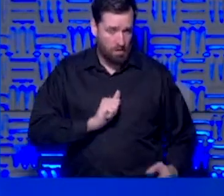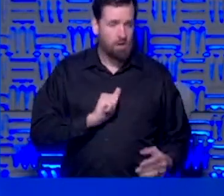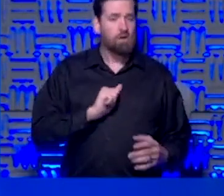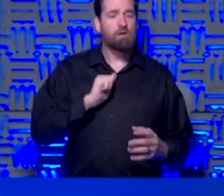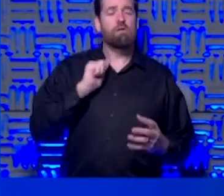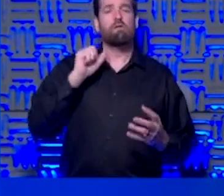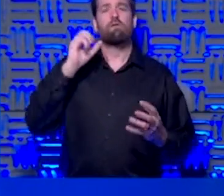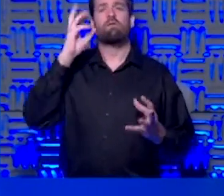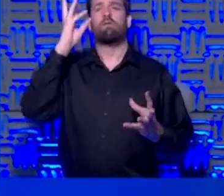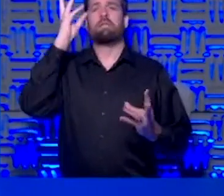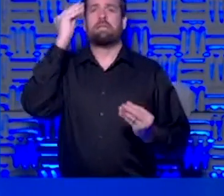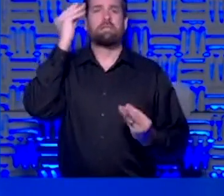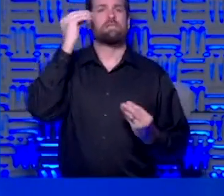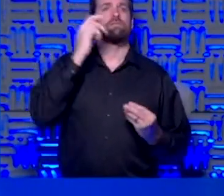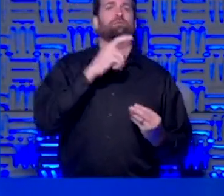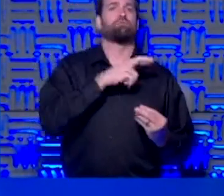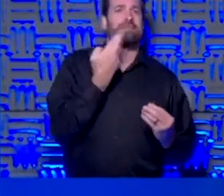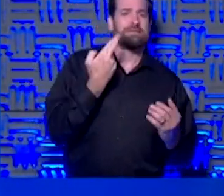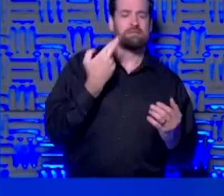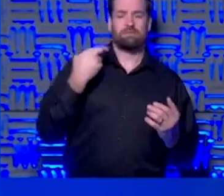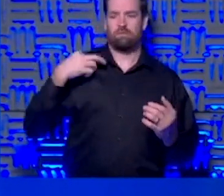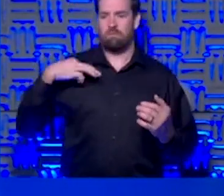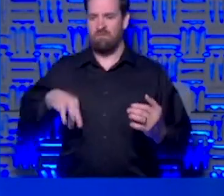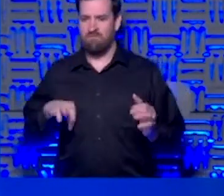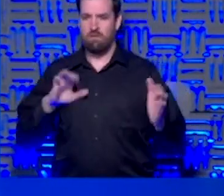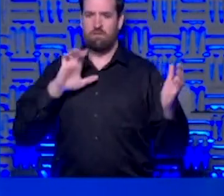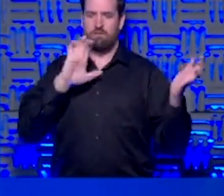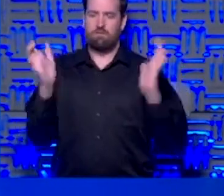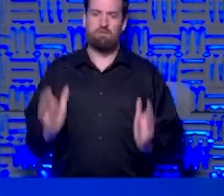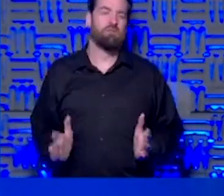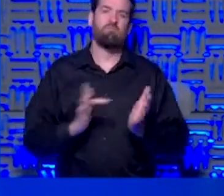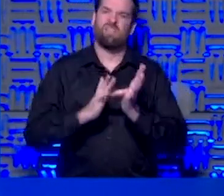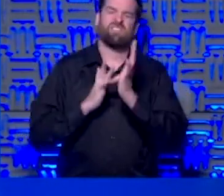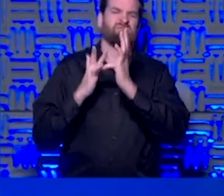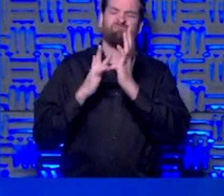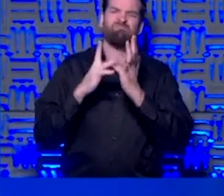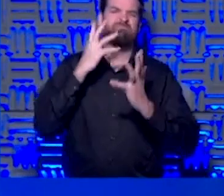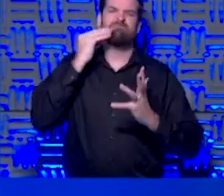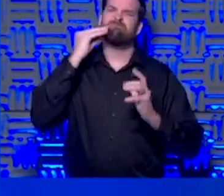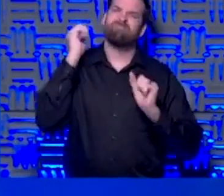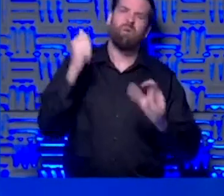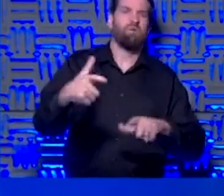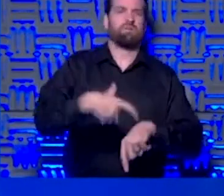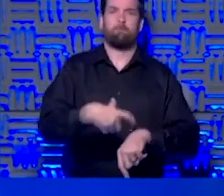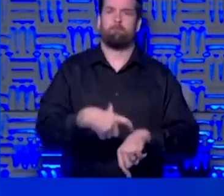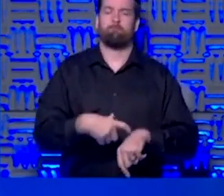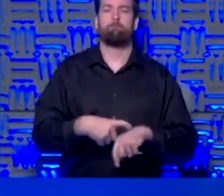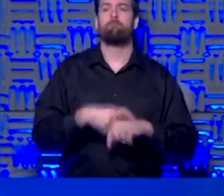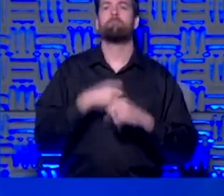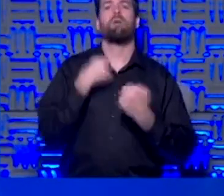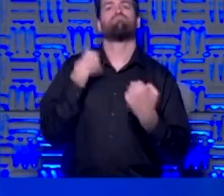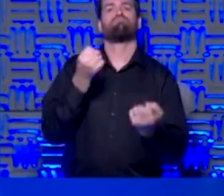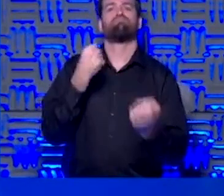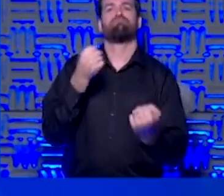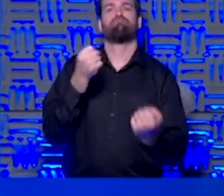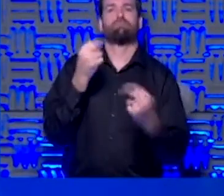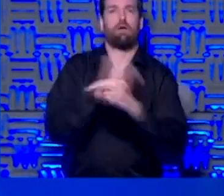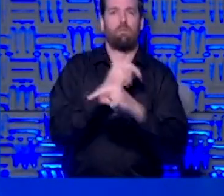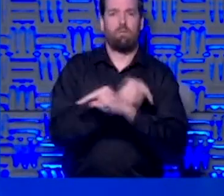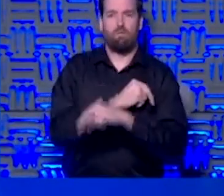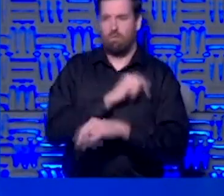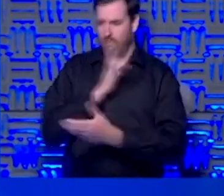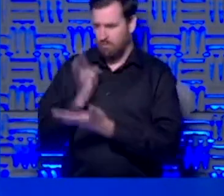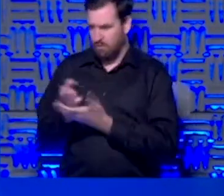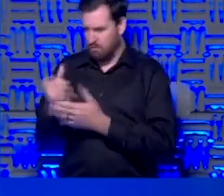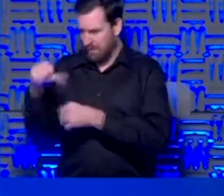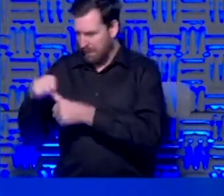about it in terms of the risk-benefit ratio, and we do that in medicine all the time. And it's kind of like, you know, you're driving down the highway, and am I going to stop and get